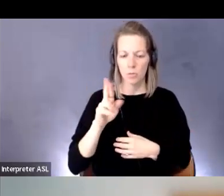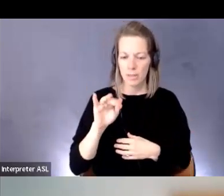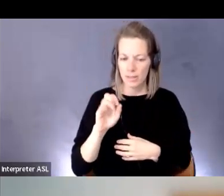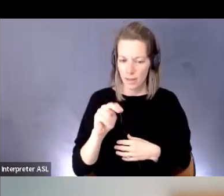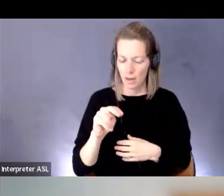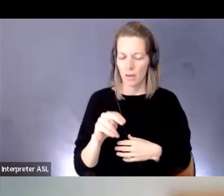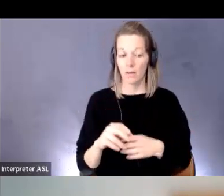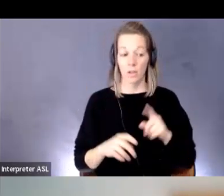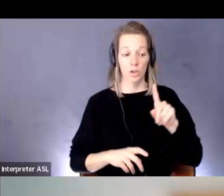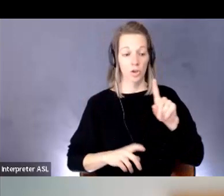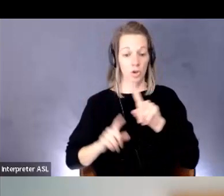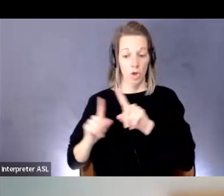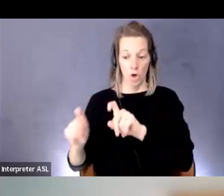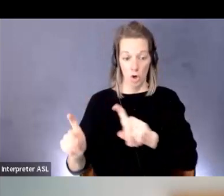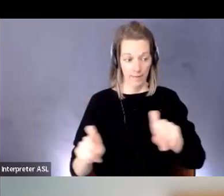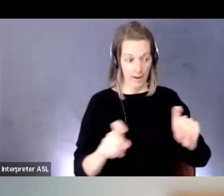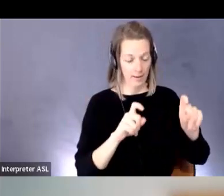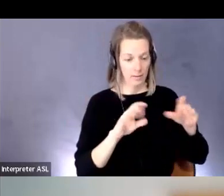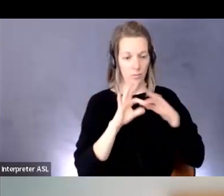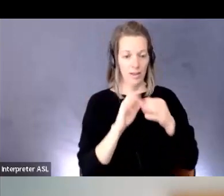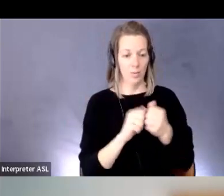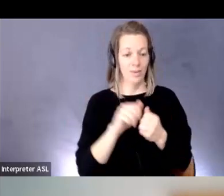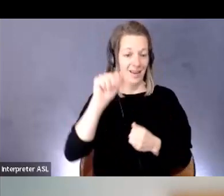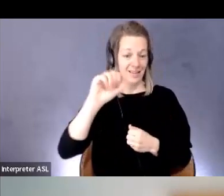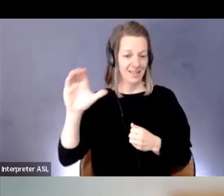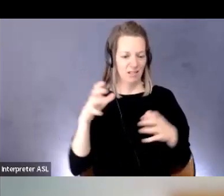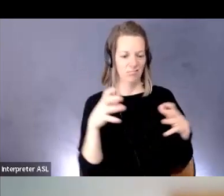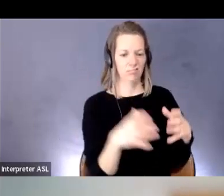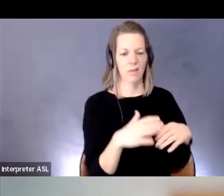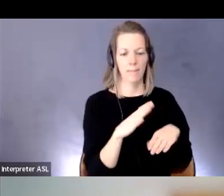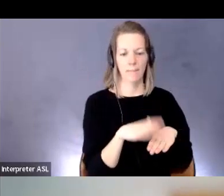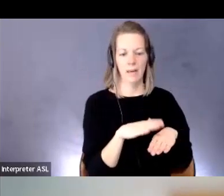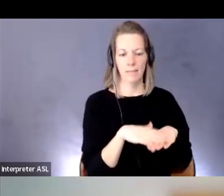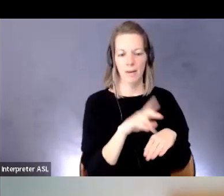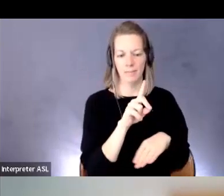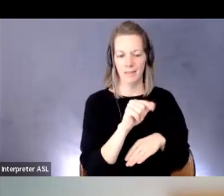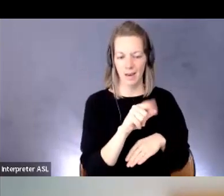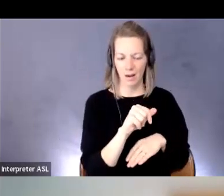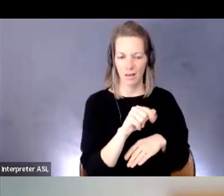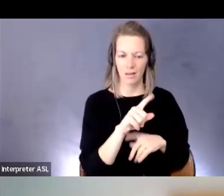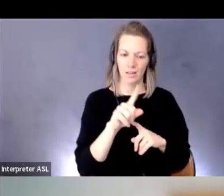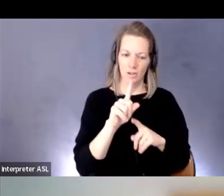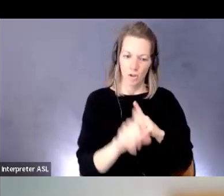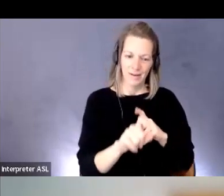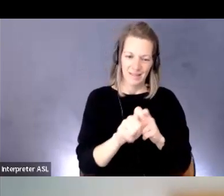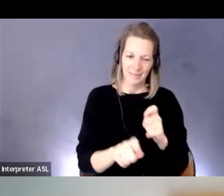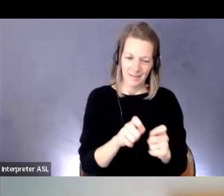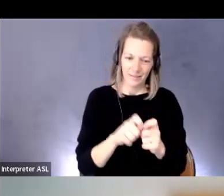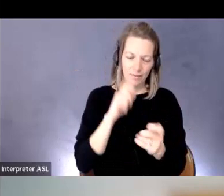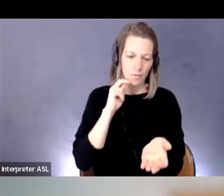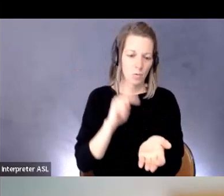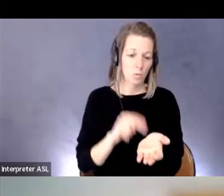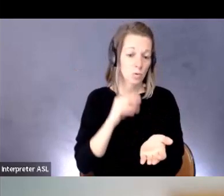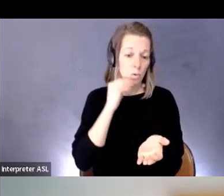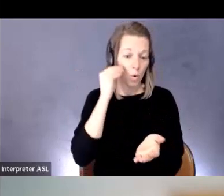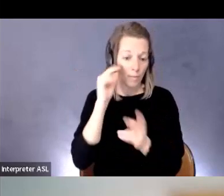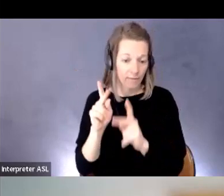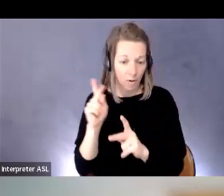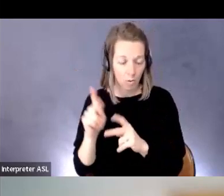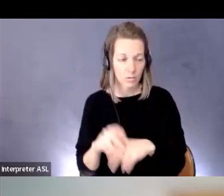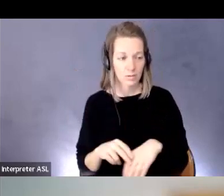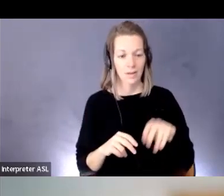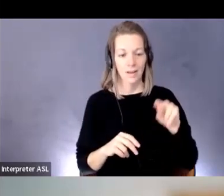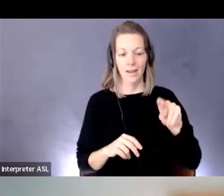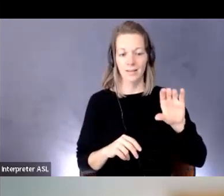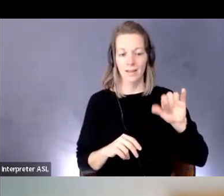all the surveys that currently ask about us, only the minimum data set, a survey specifically for nursing home residents, and the